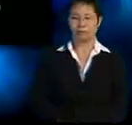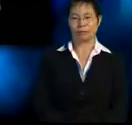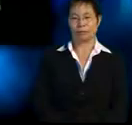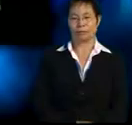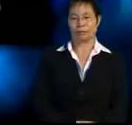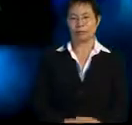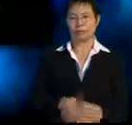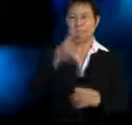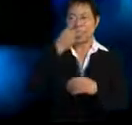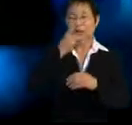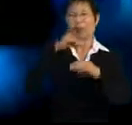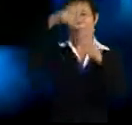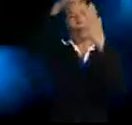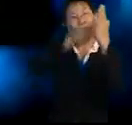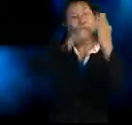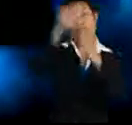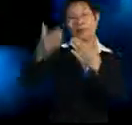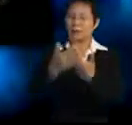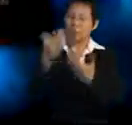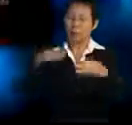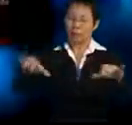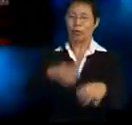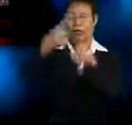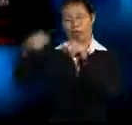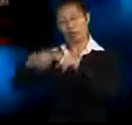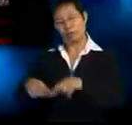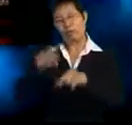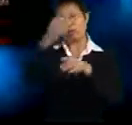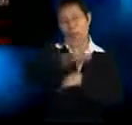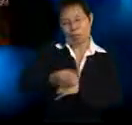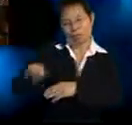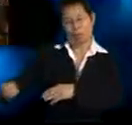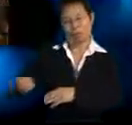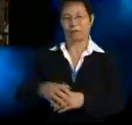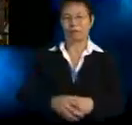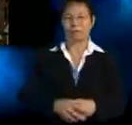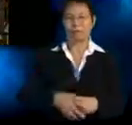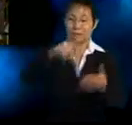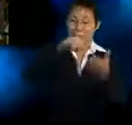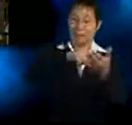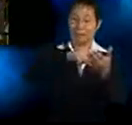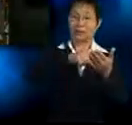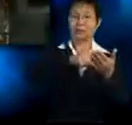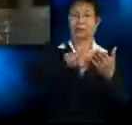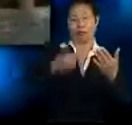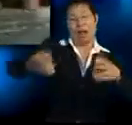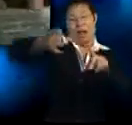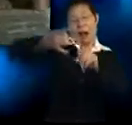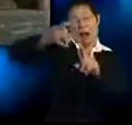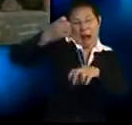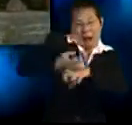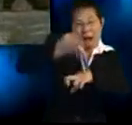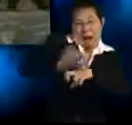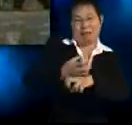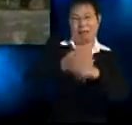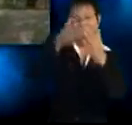The molten glass obtained is easily shaped into many different objects. These objects are hard,